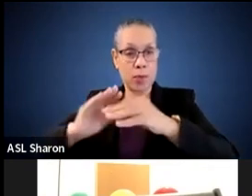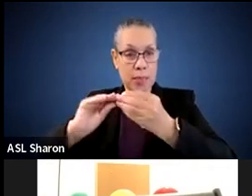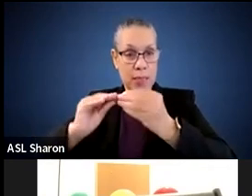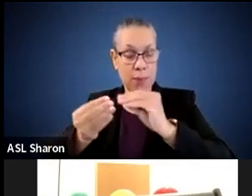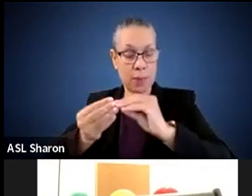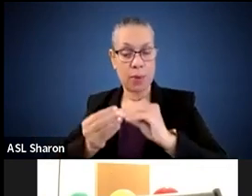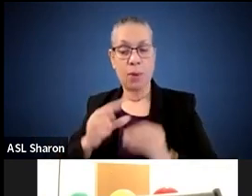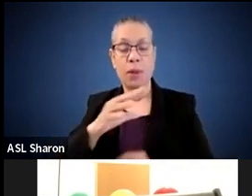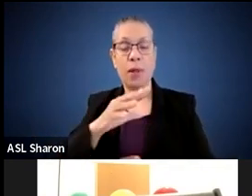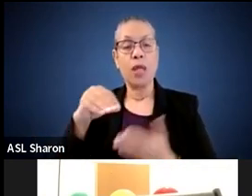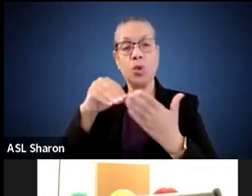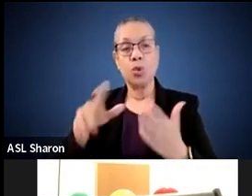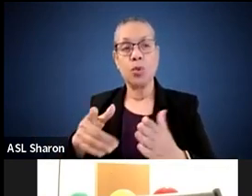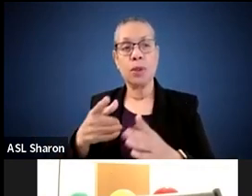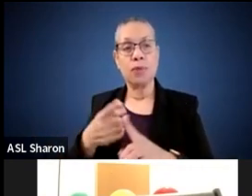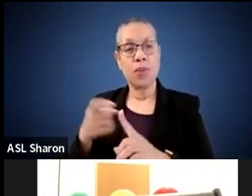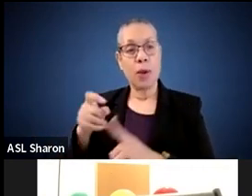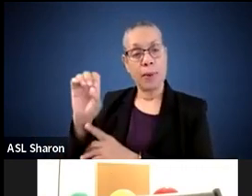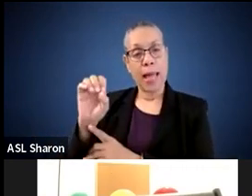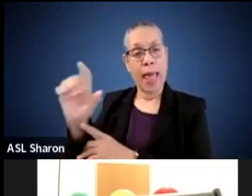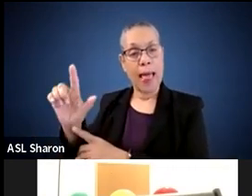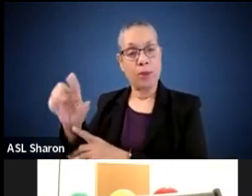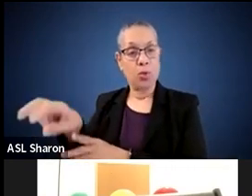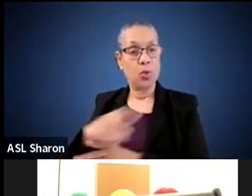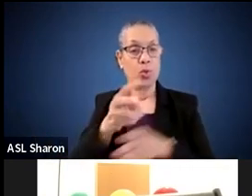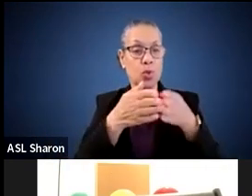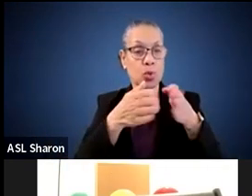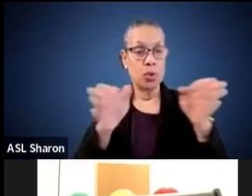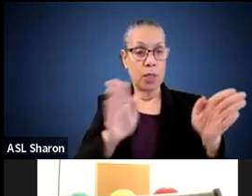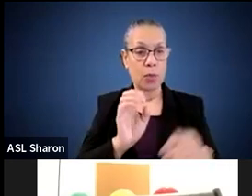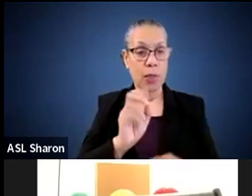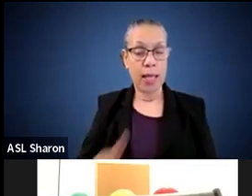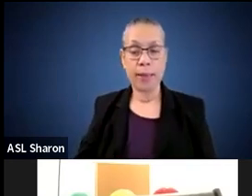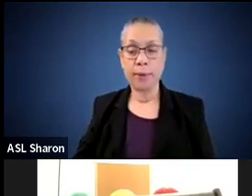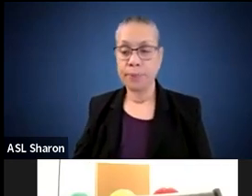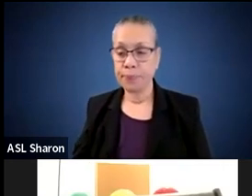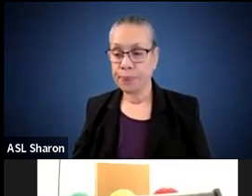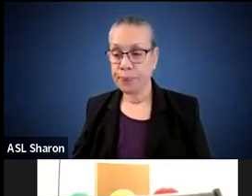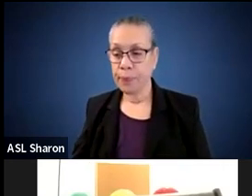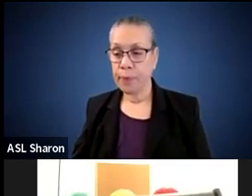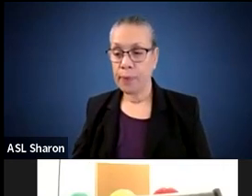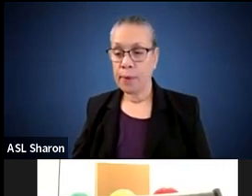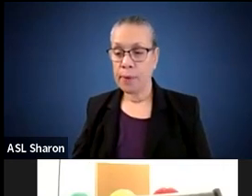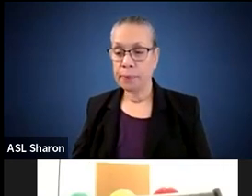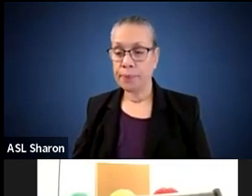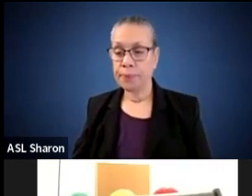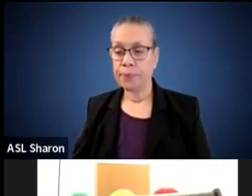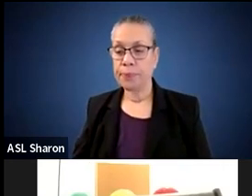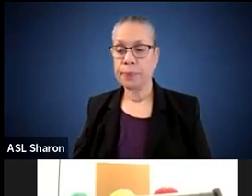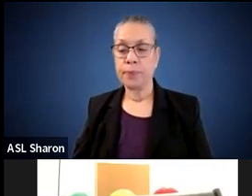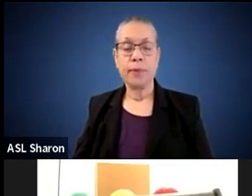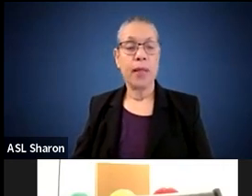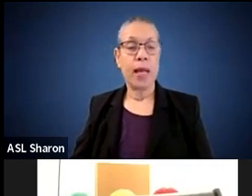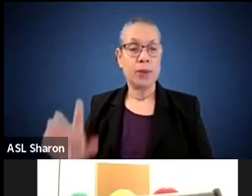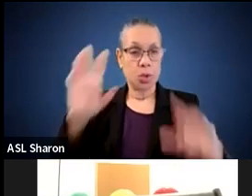students that have transitioned from El to general population and um as superintendent Skipper pointed out